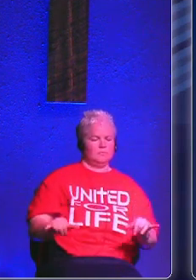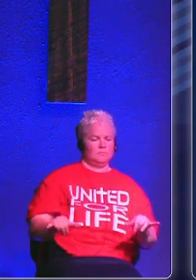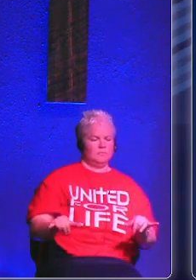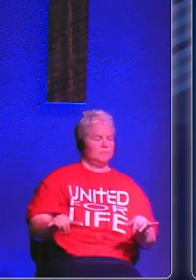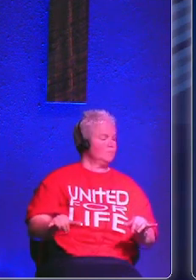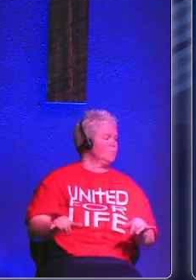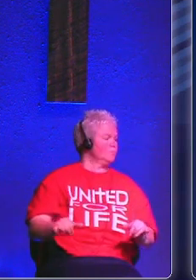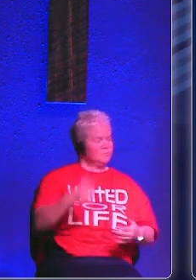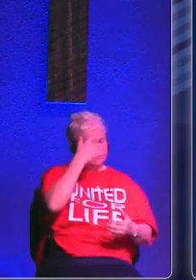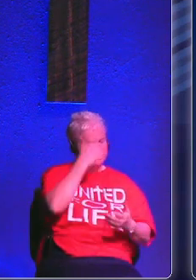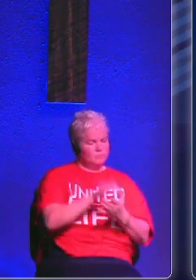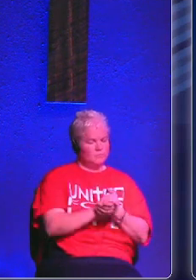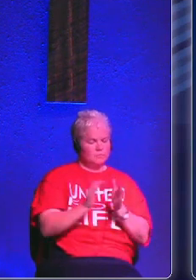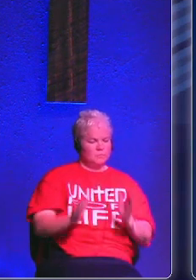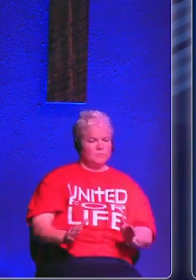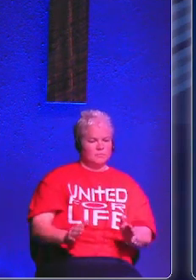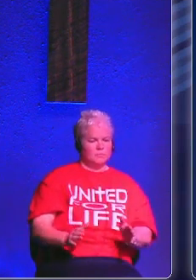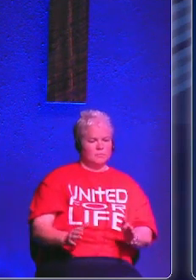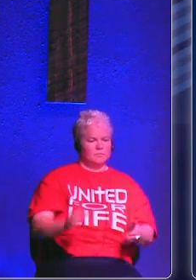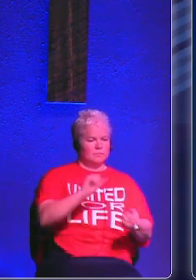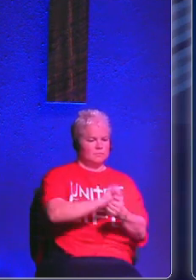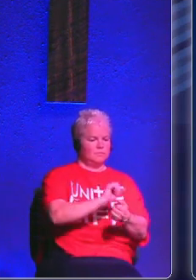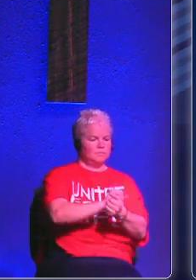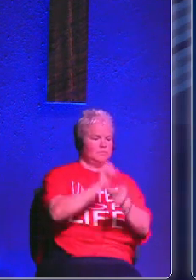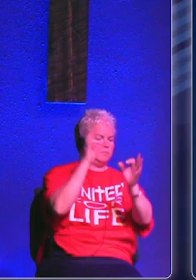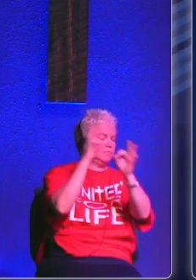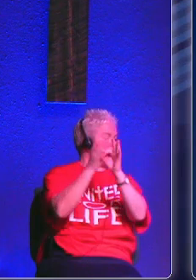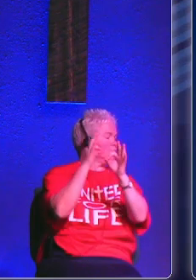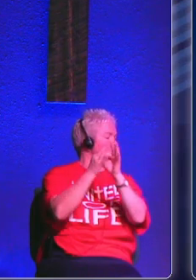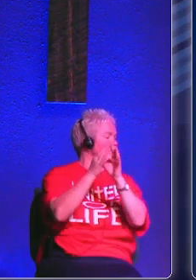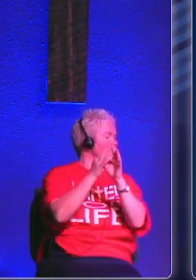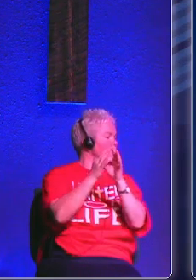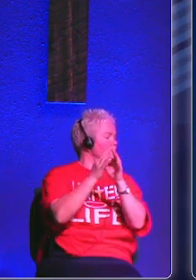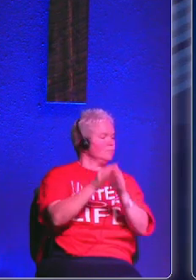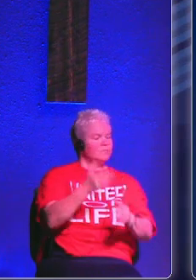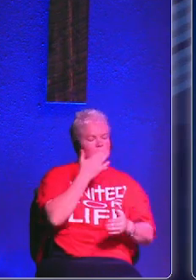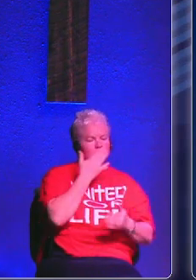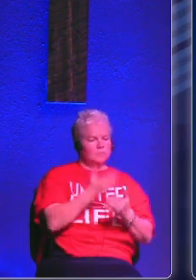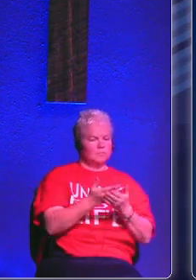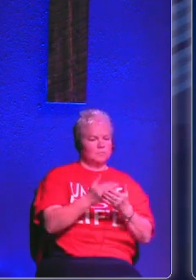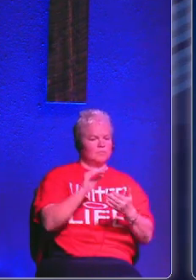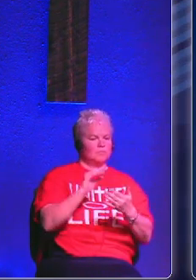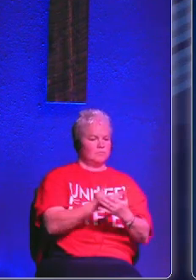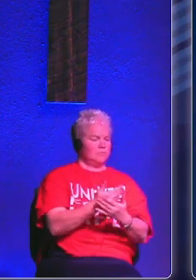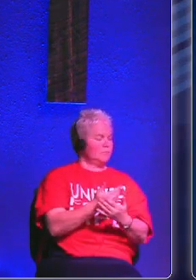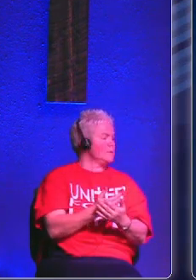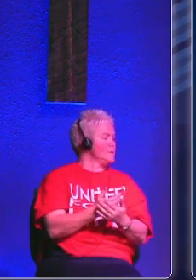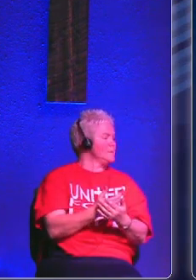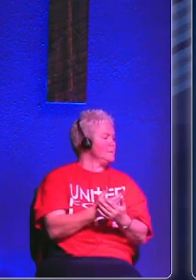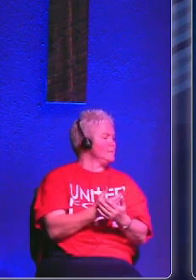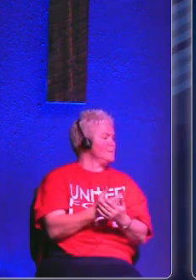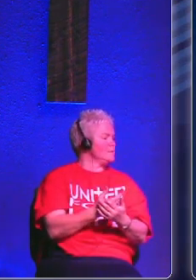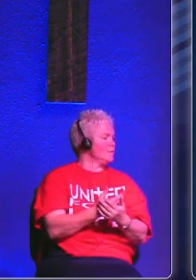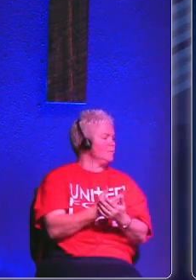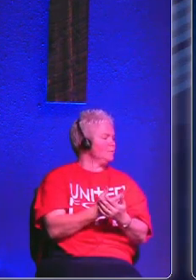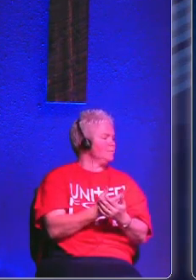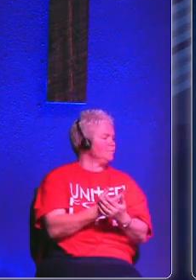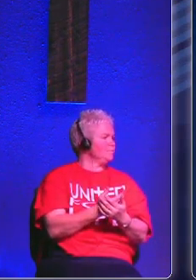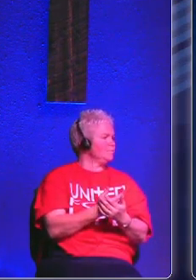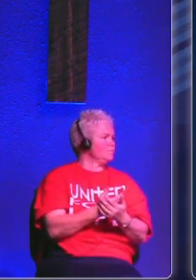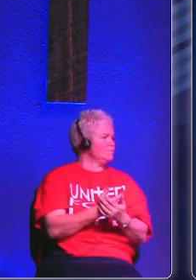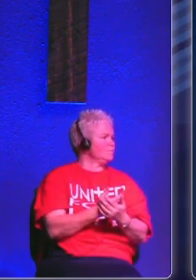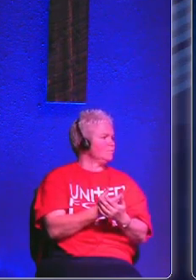believer. Put effort into your faith. Now, here's the good news. Here's the good news. Don't